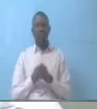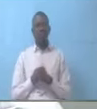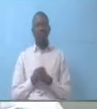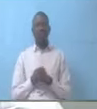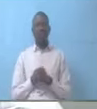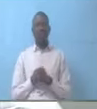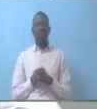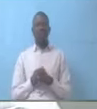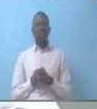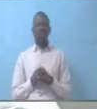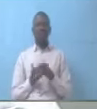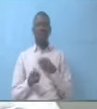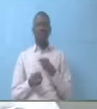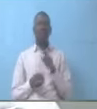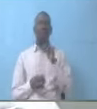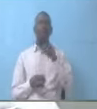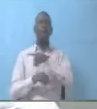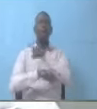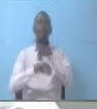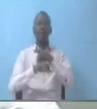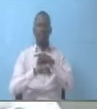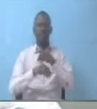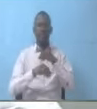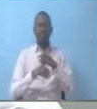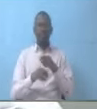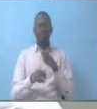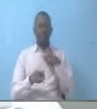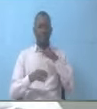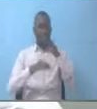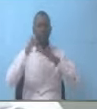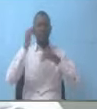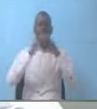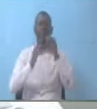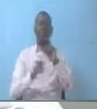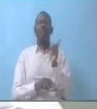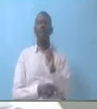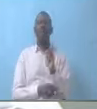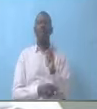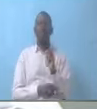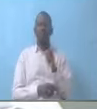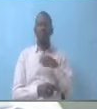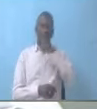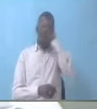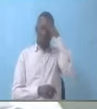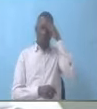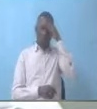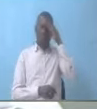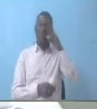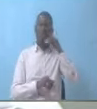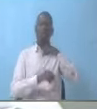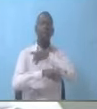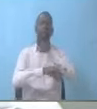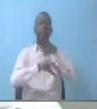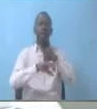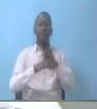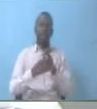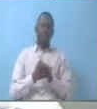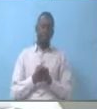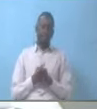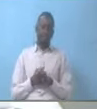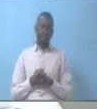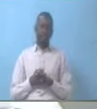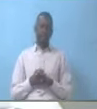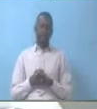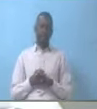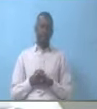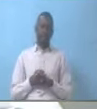for office accommodation. Moy ben place bokkana ci bërepp yo xamne dañ ko sampa rek pour liggéeyu kay. Fafa was to eventually pilot through parliament the Law